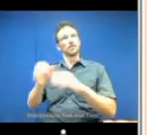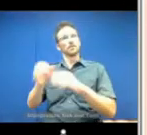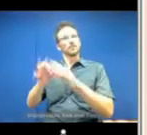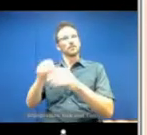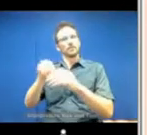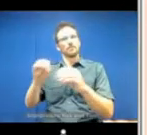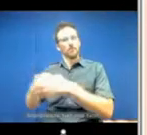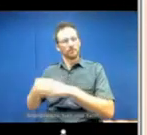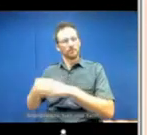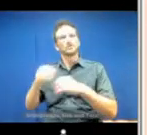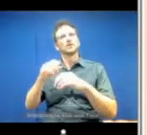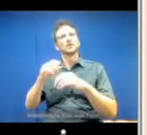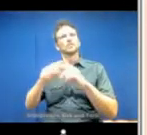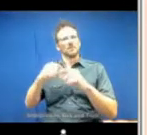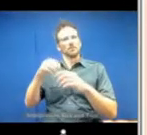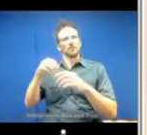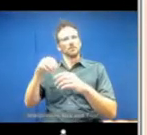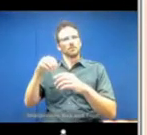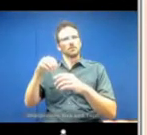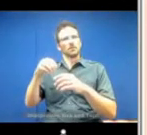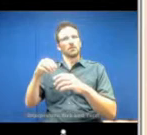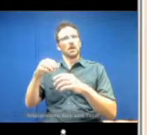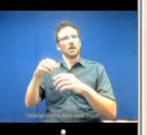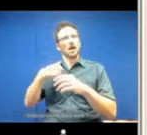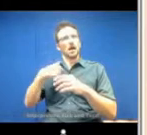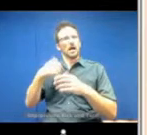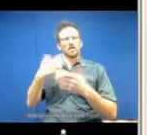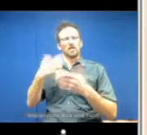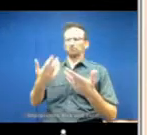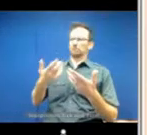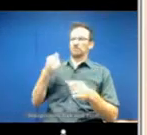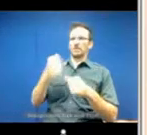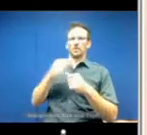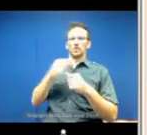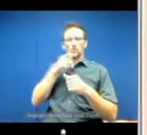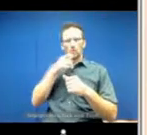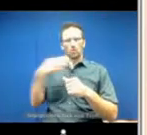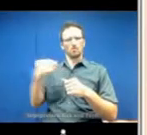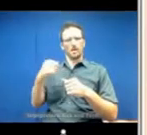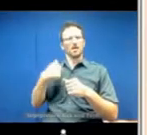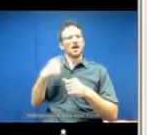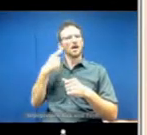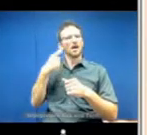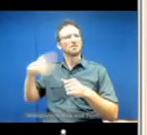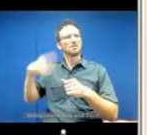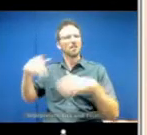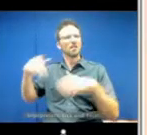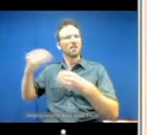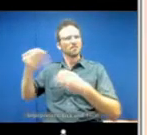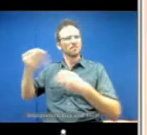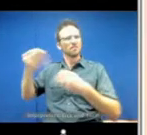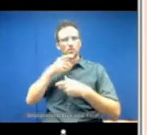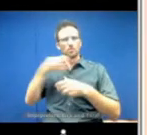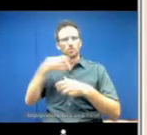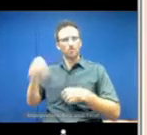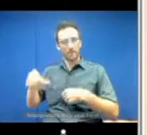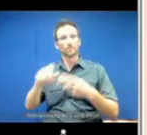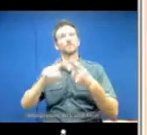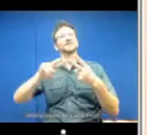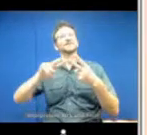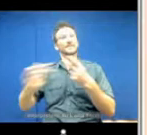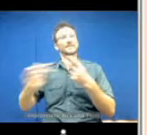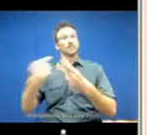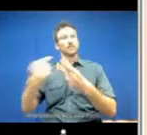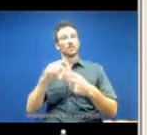remember, or I don't know that they told me who was paying for it. And secondly, if I interpret an IME, I